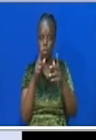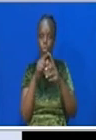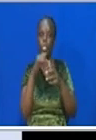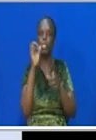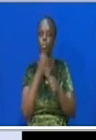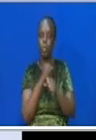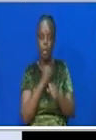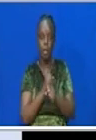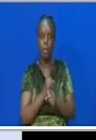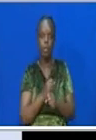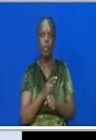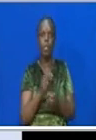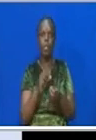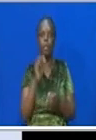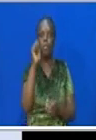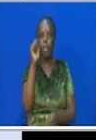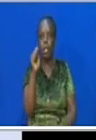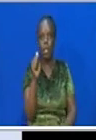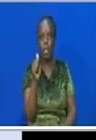We have the choice A,